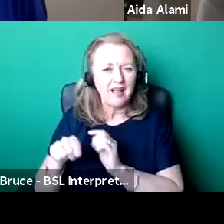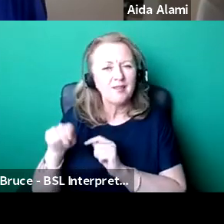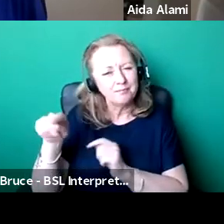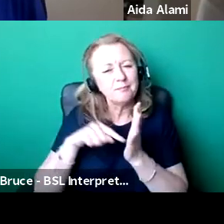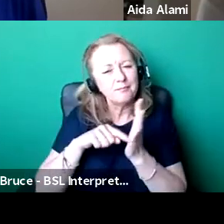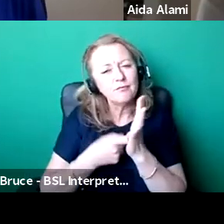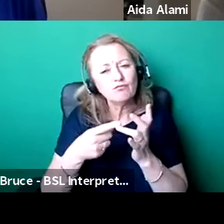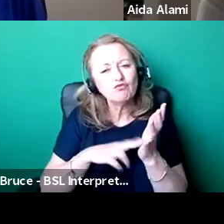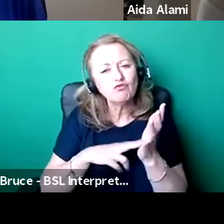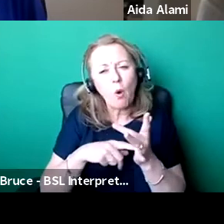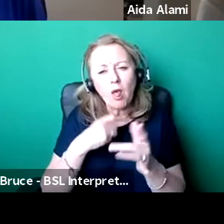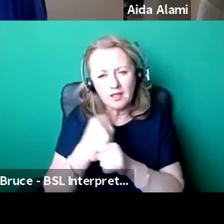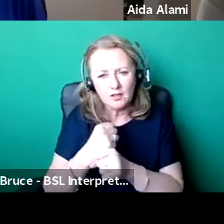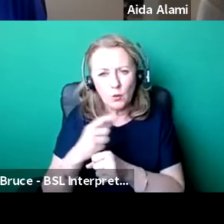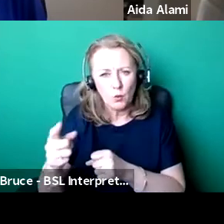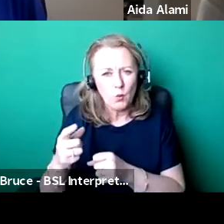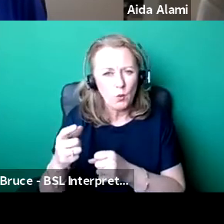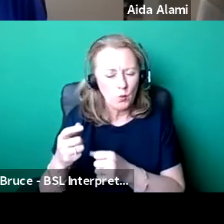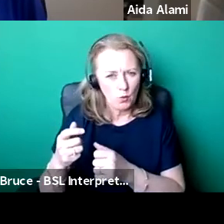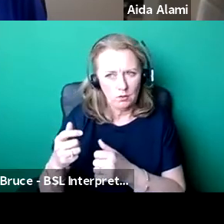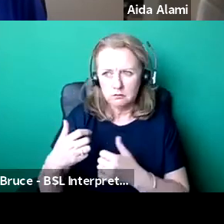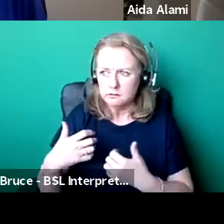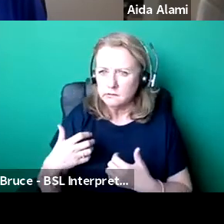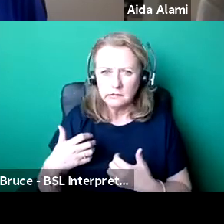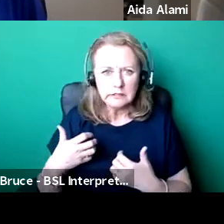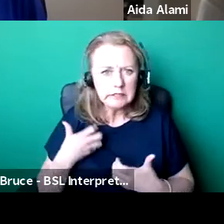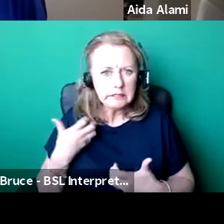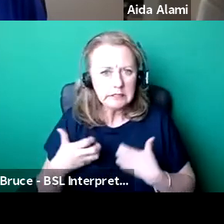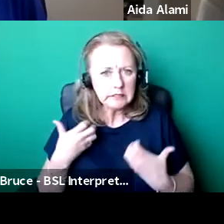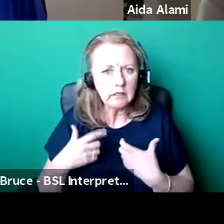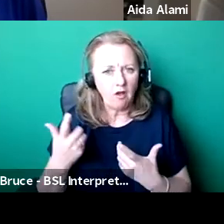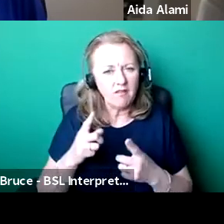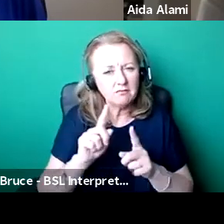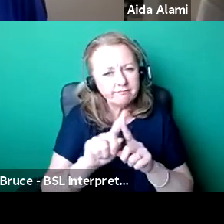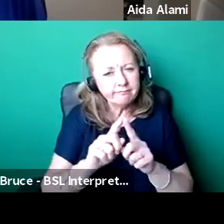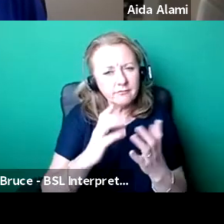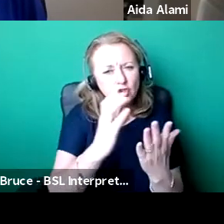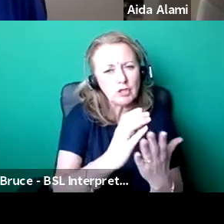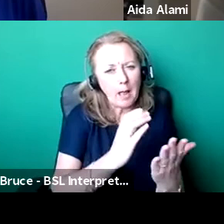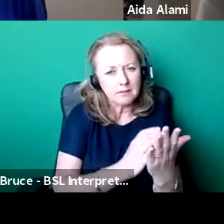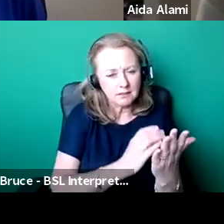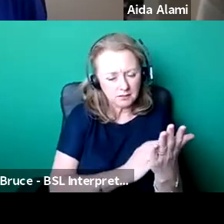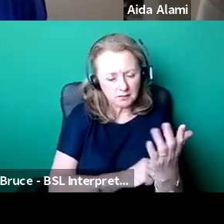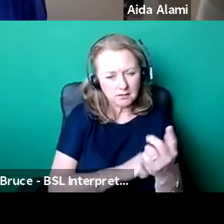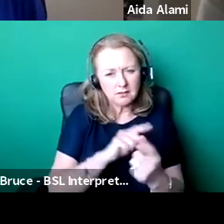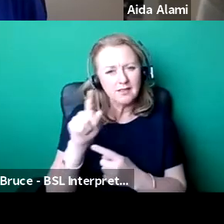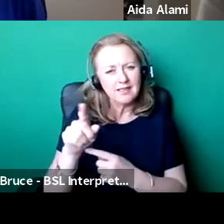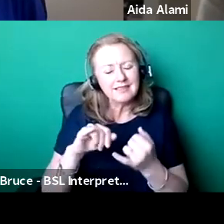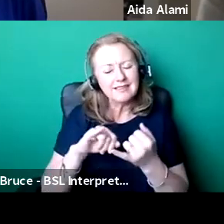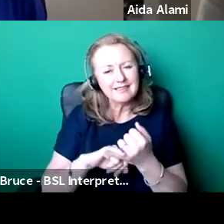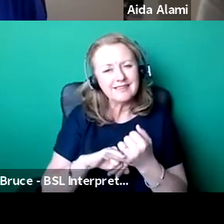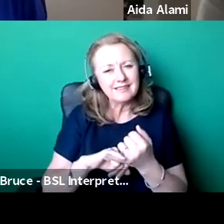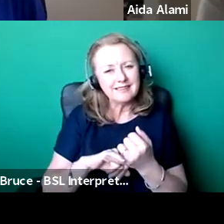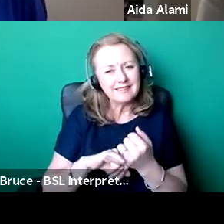were agitated by what was written in particular chapters. I know Zeynep Hayim, for example, she's a Syrian journalist, faced